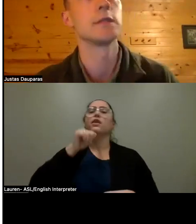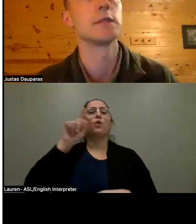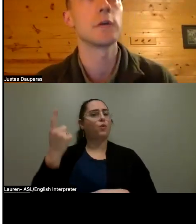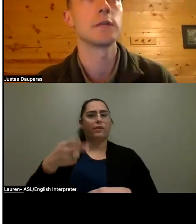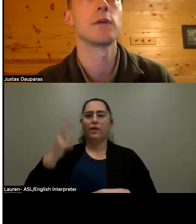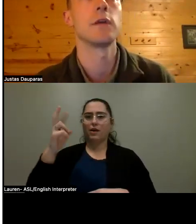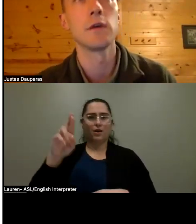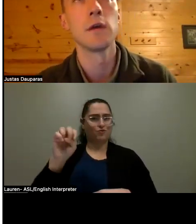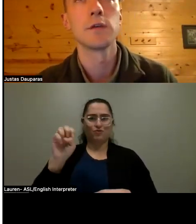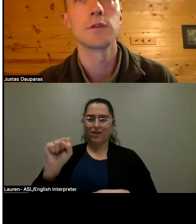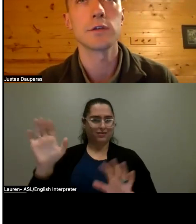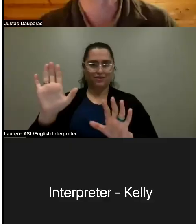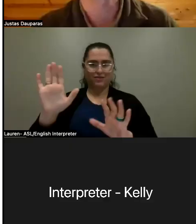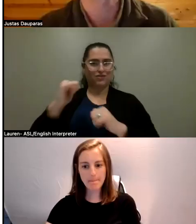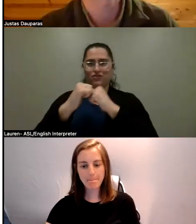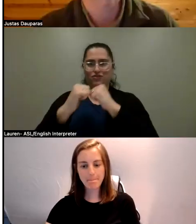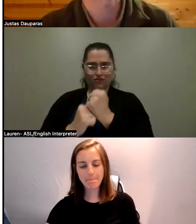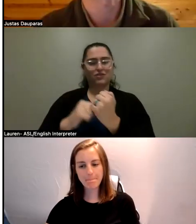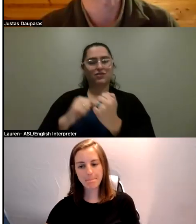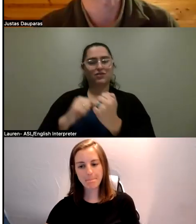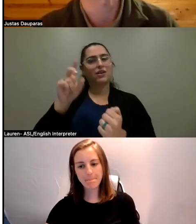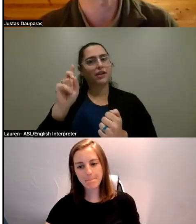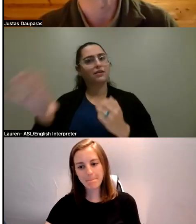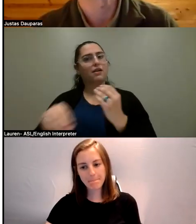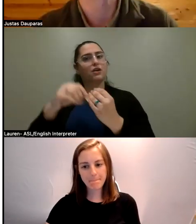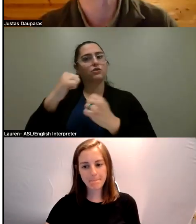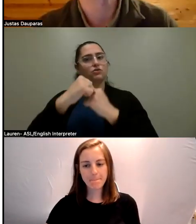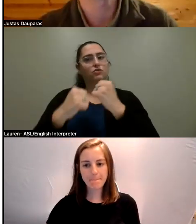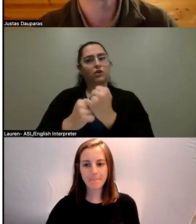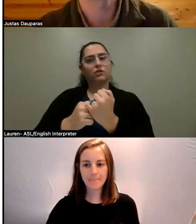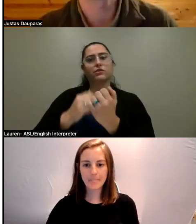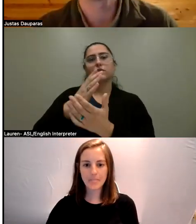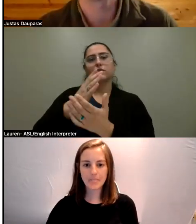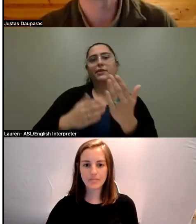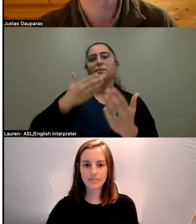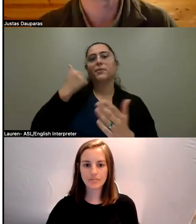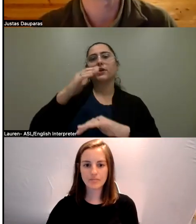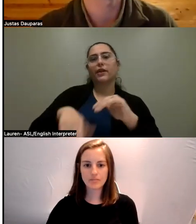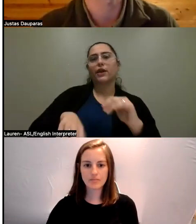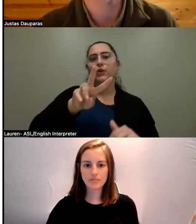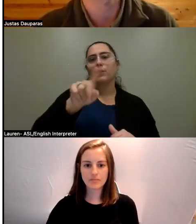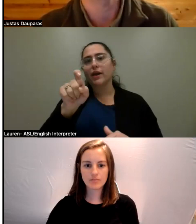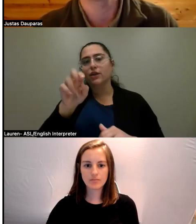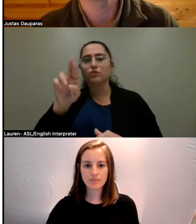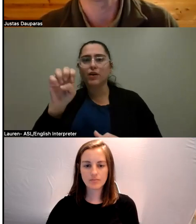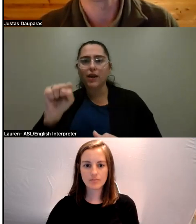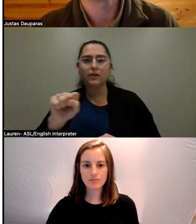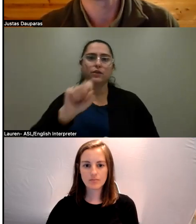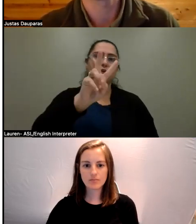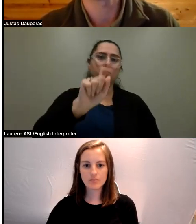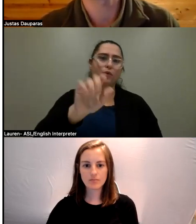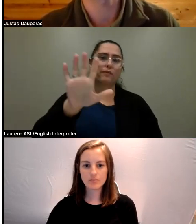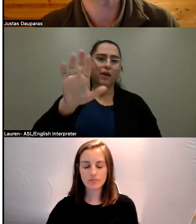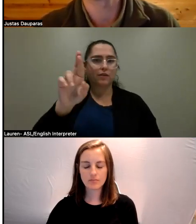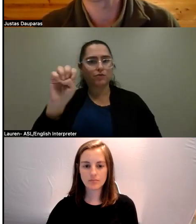structures. I did try to train on structures that are, for example, better than 2 angstrom resolution, 2.5, 3.5 angstrom resolution. And